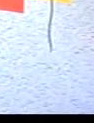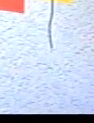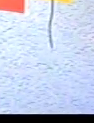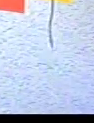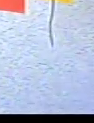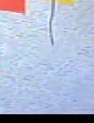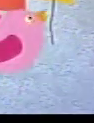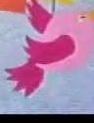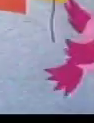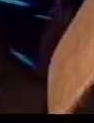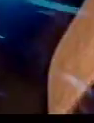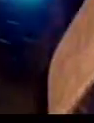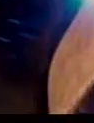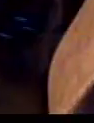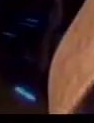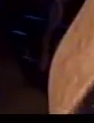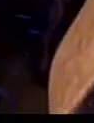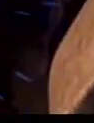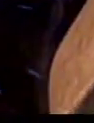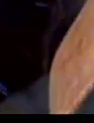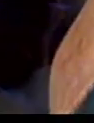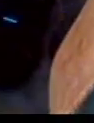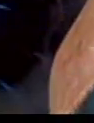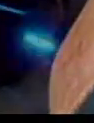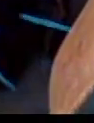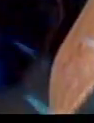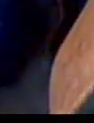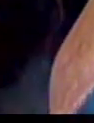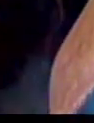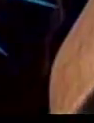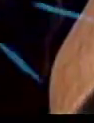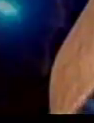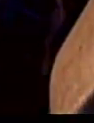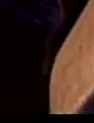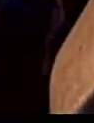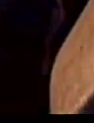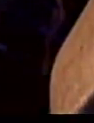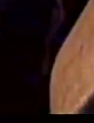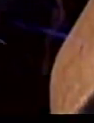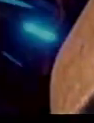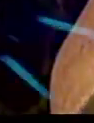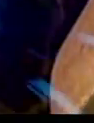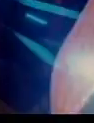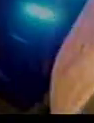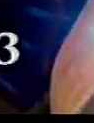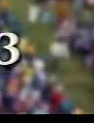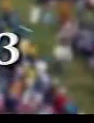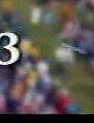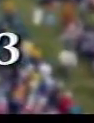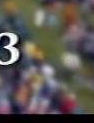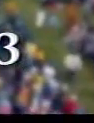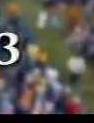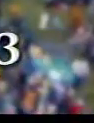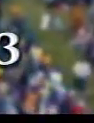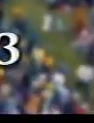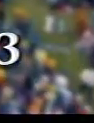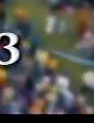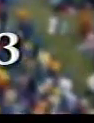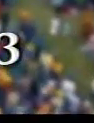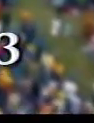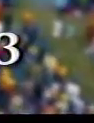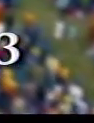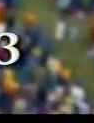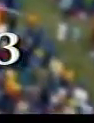STARS 2023, Thursday, May 11 to Sunday, May 14, 2023, with a special evening